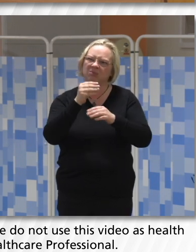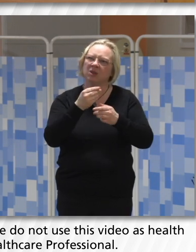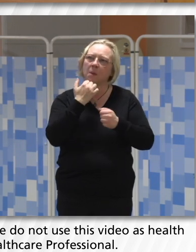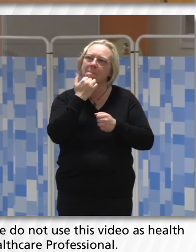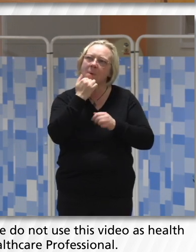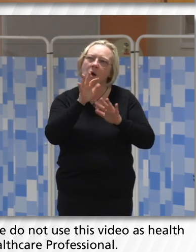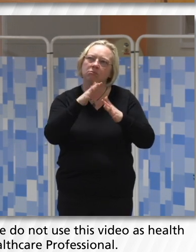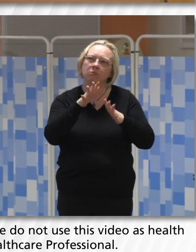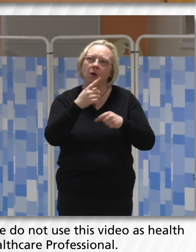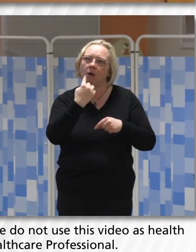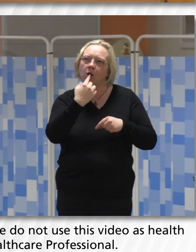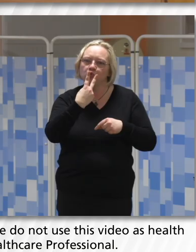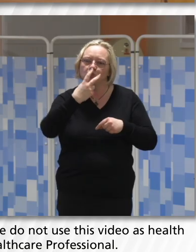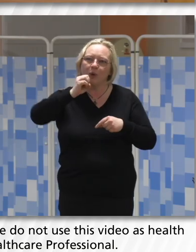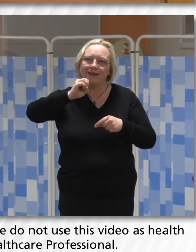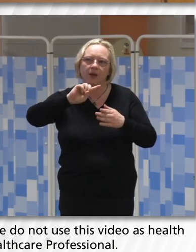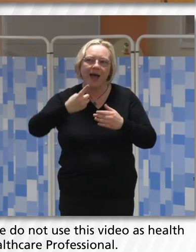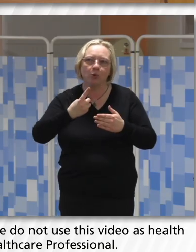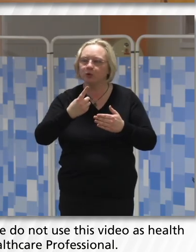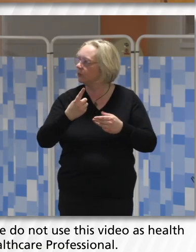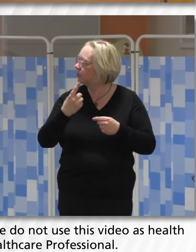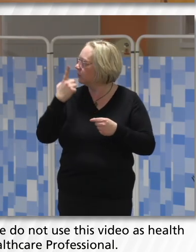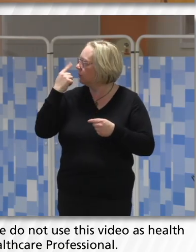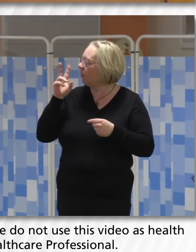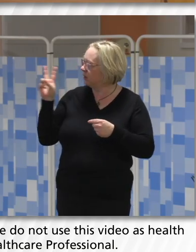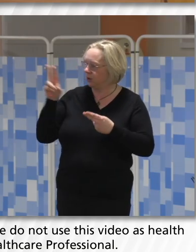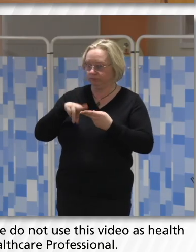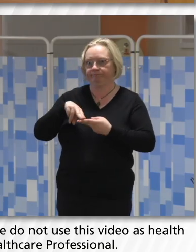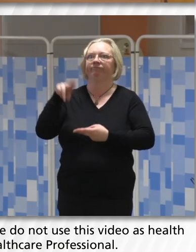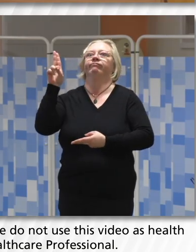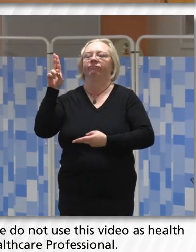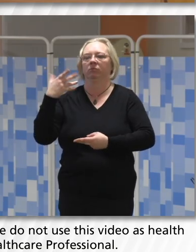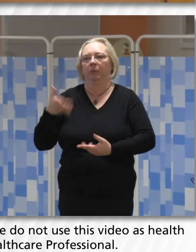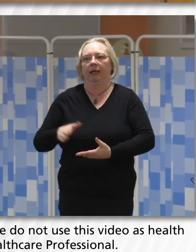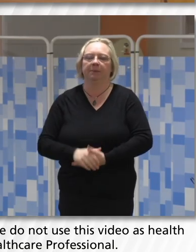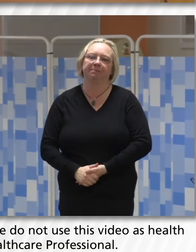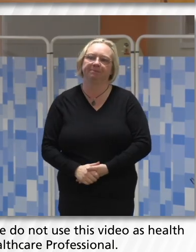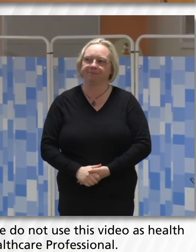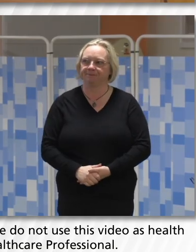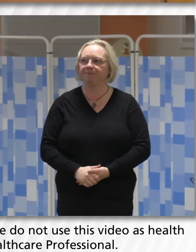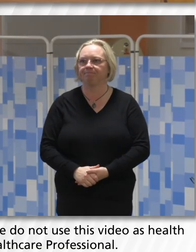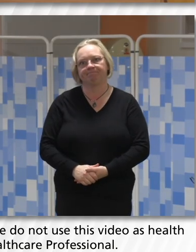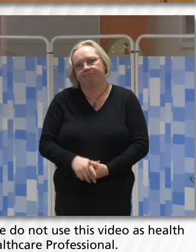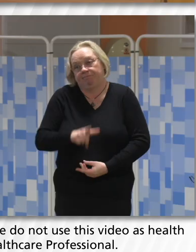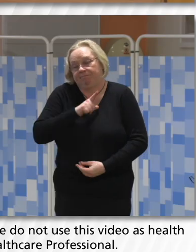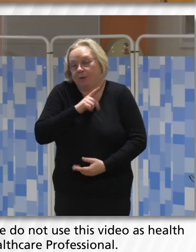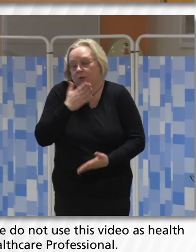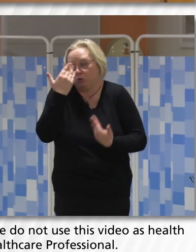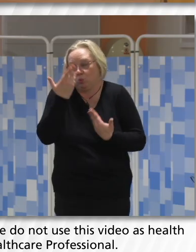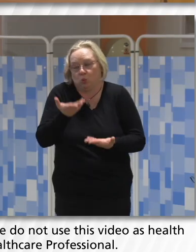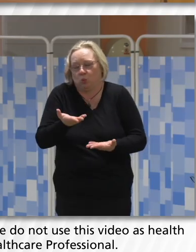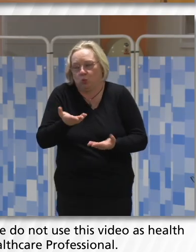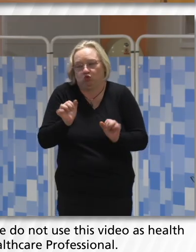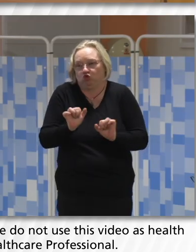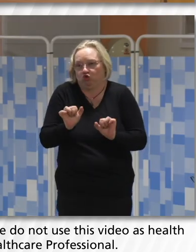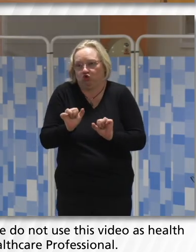like 120,000. So you can see how much it's growing, but we still don't know why.